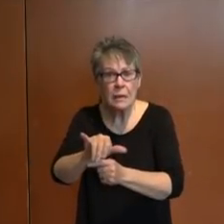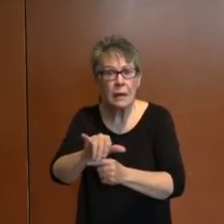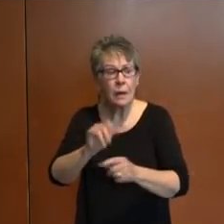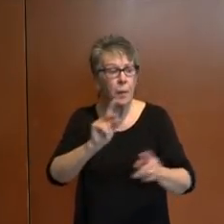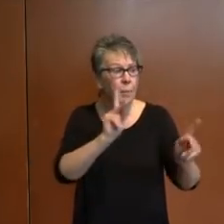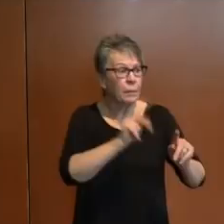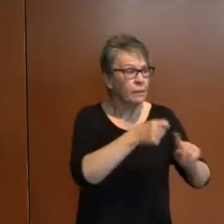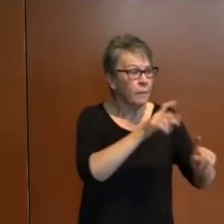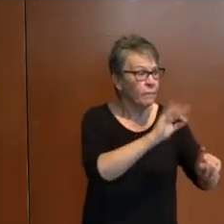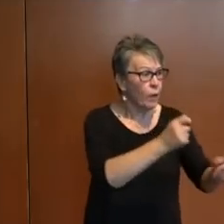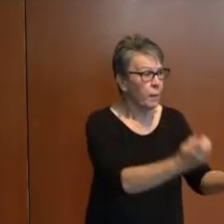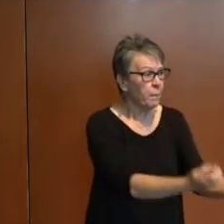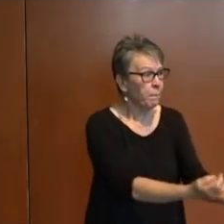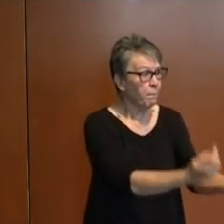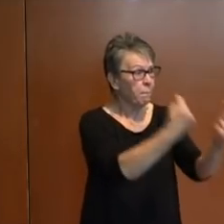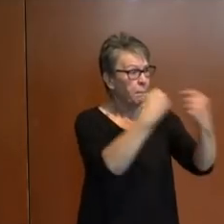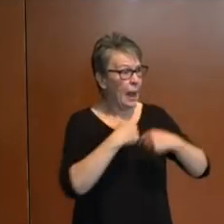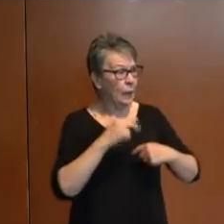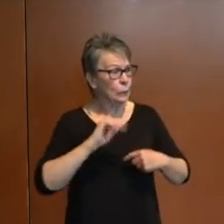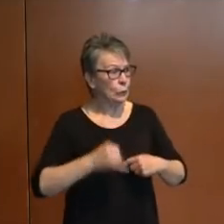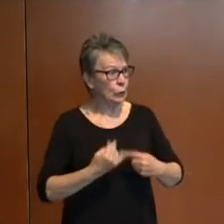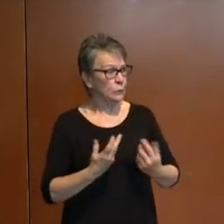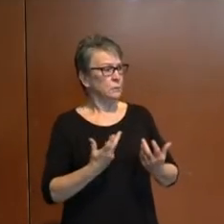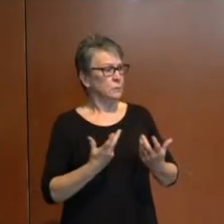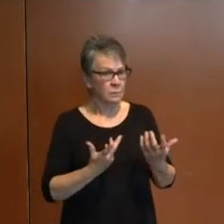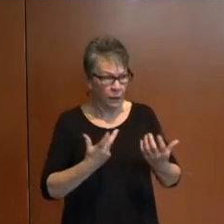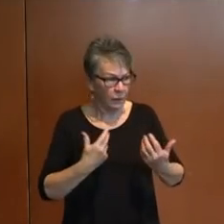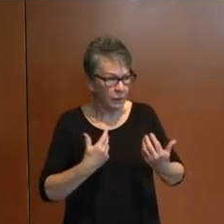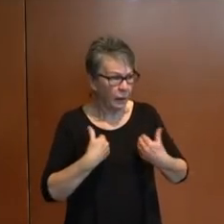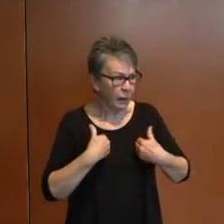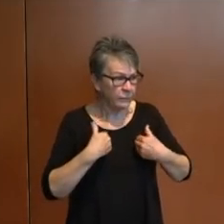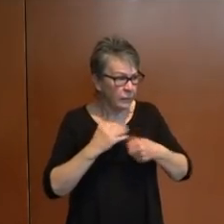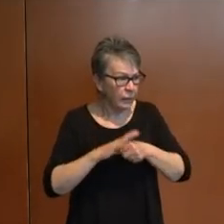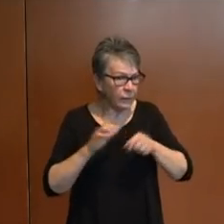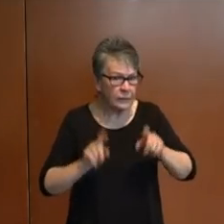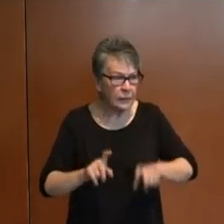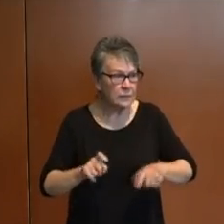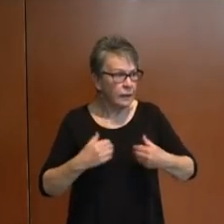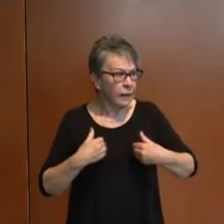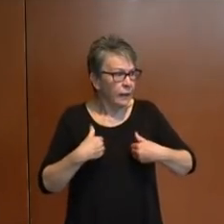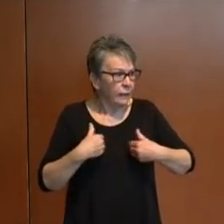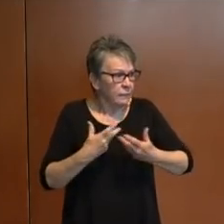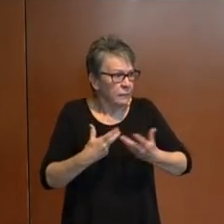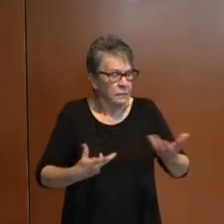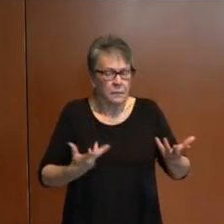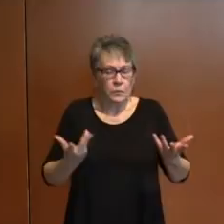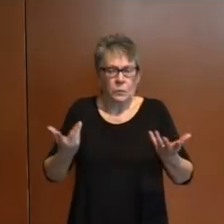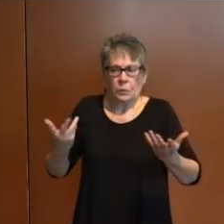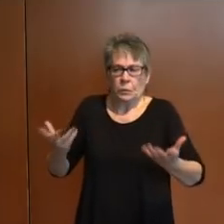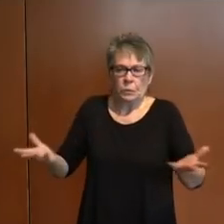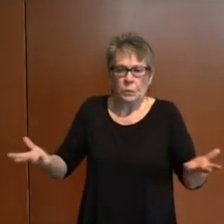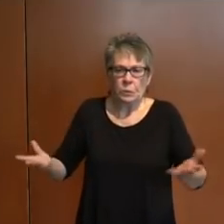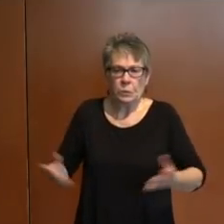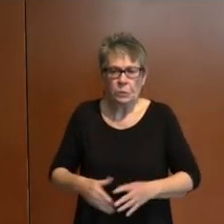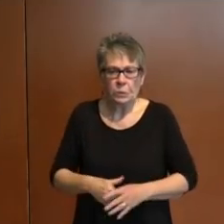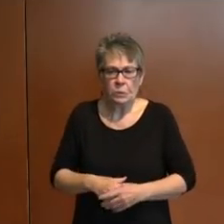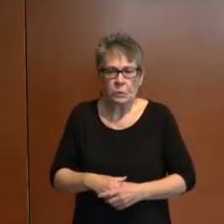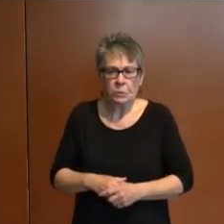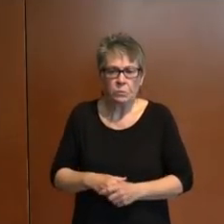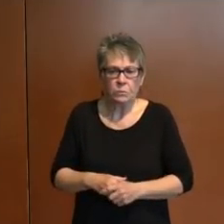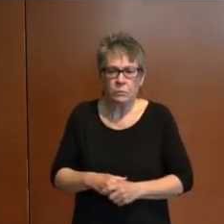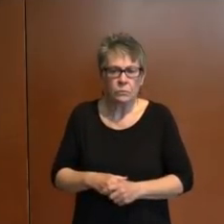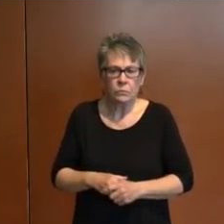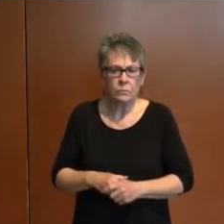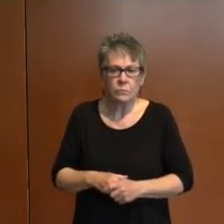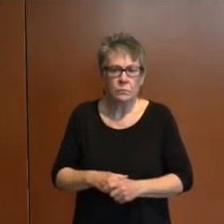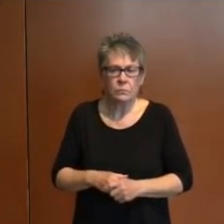almost a moot point, quite frankly, but I would think a New Jersey driver's license or ID would be the best way to get into one of those